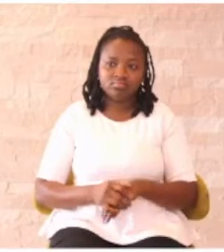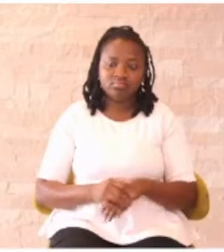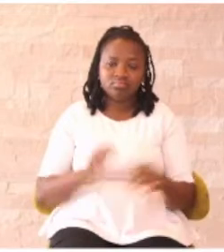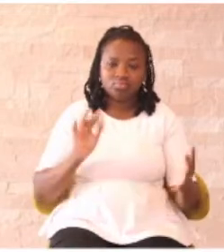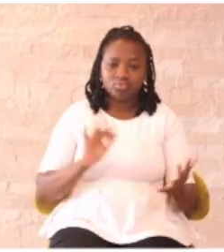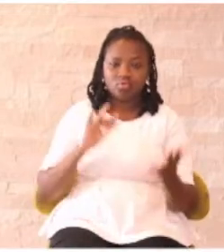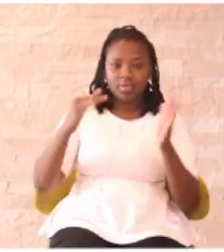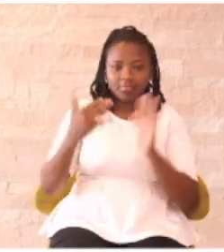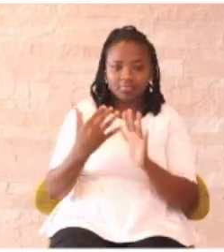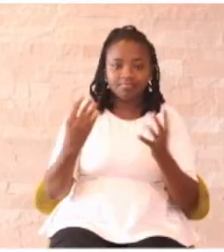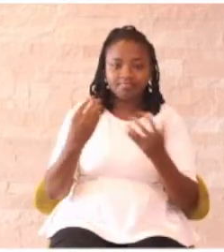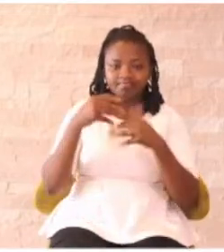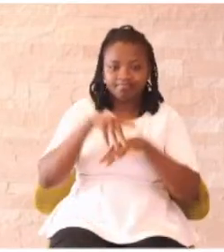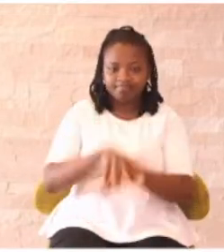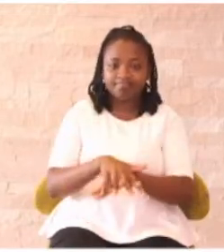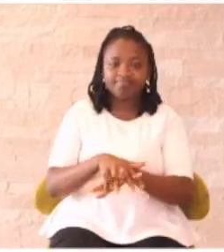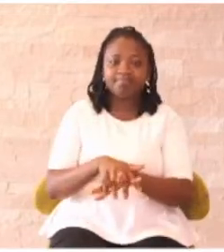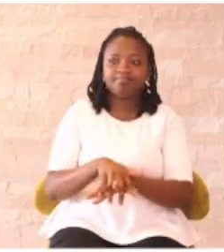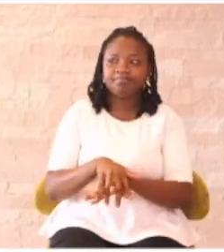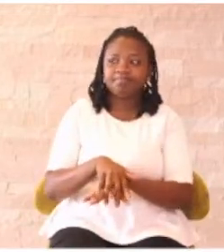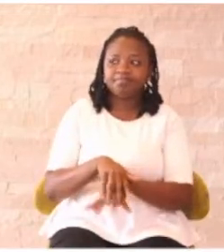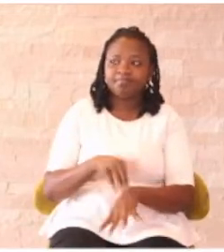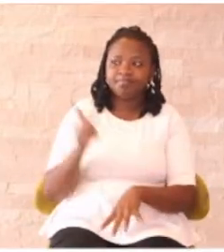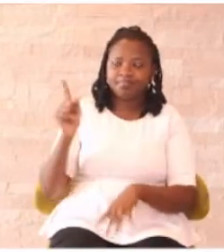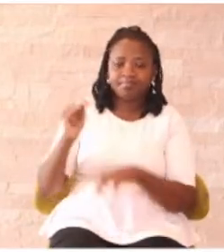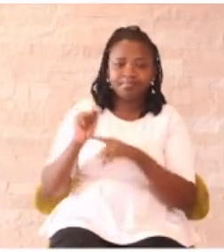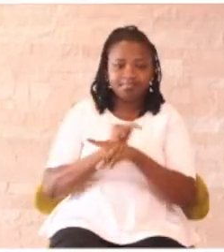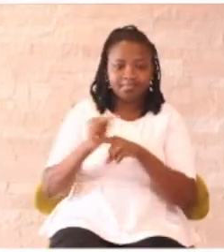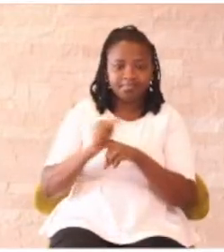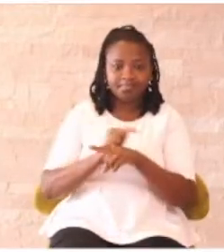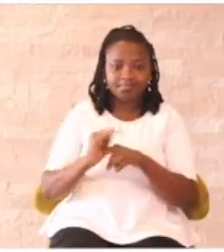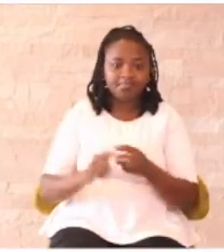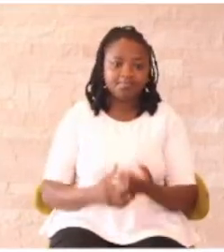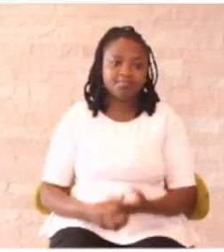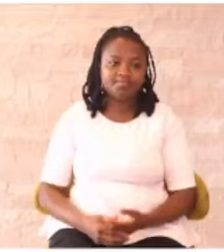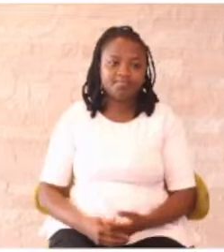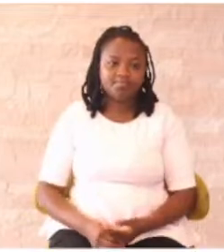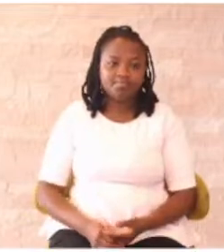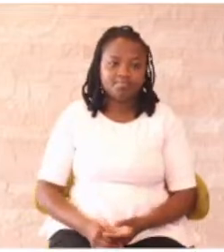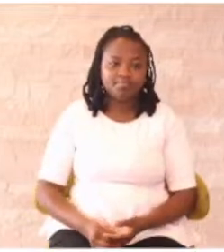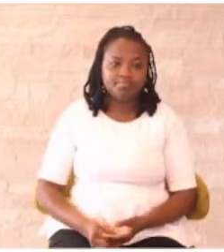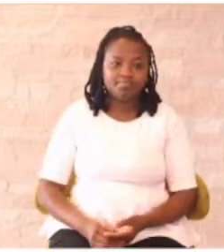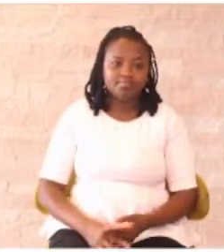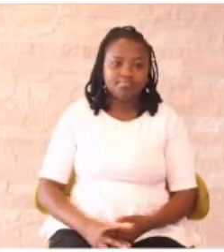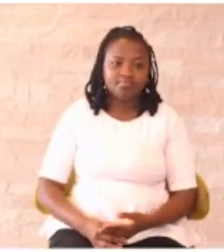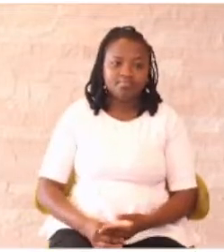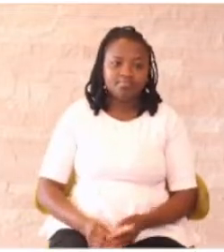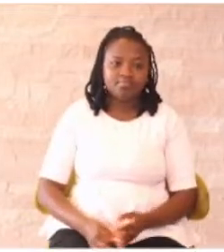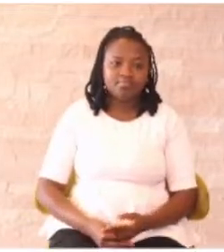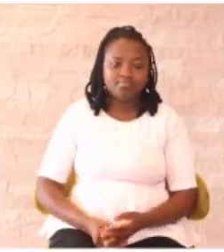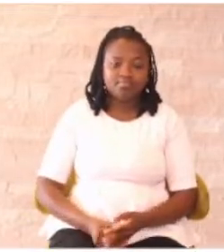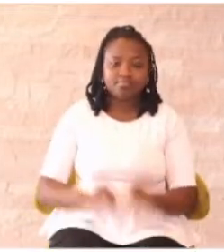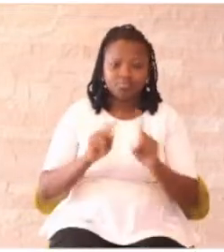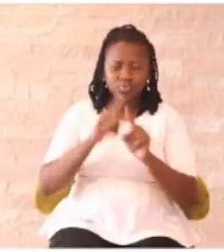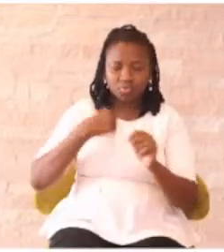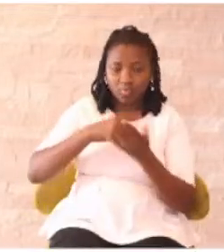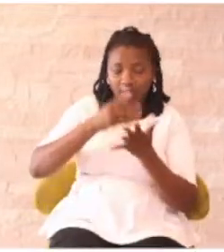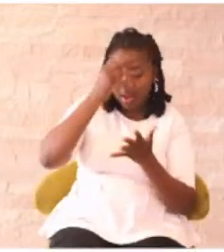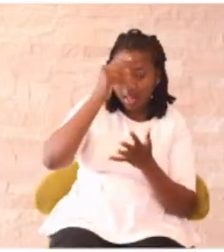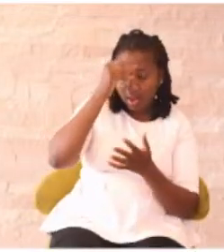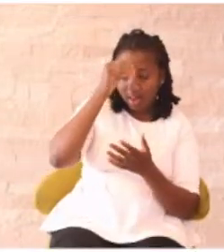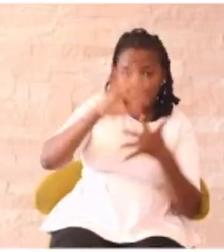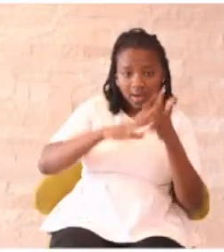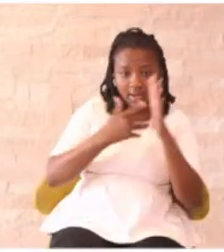And this is what we did. We had a joint training, and the learnings, the networking, the best